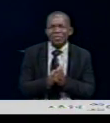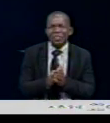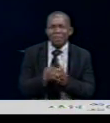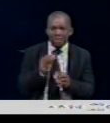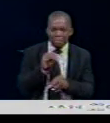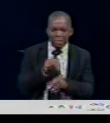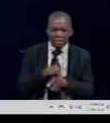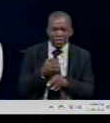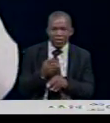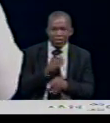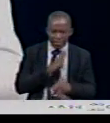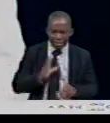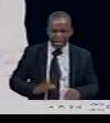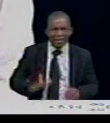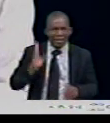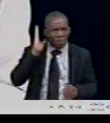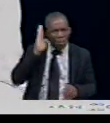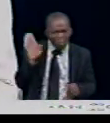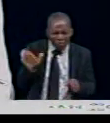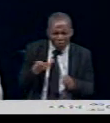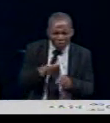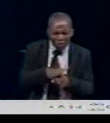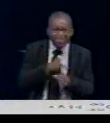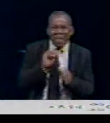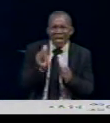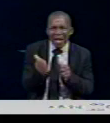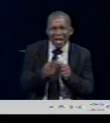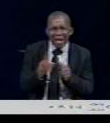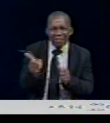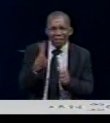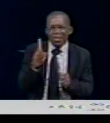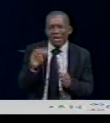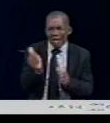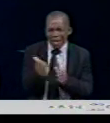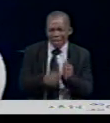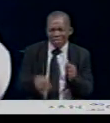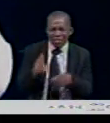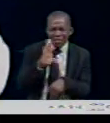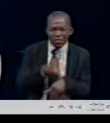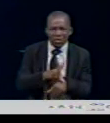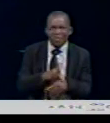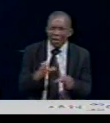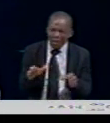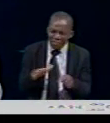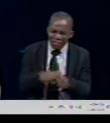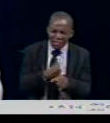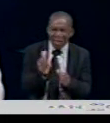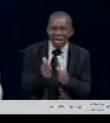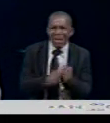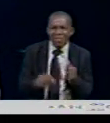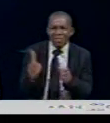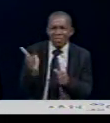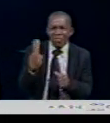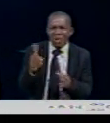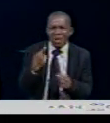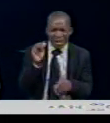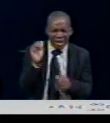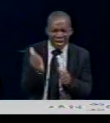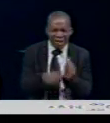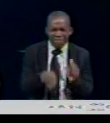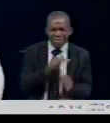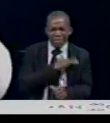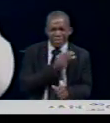will saturate and permeate every church, saturate and permeate every ministry.